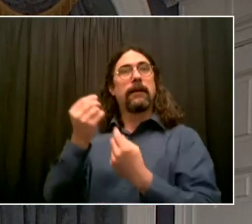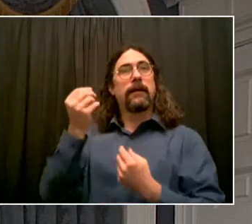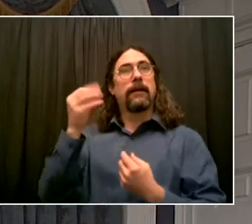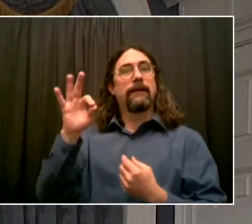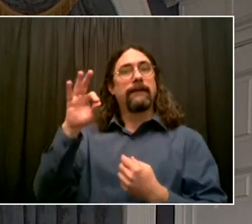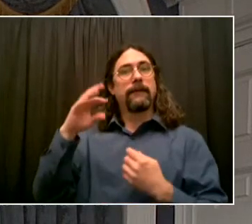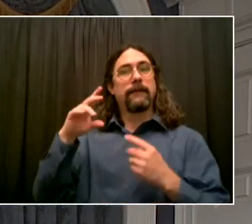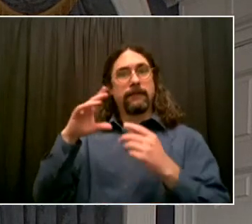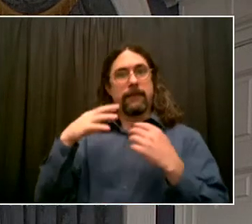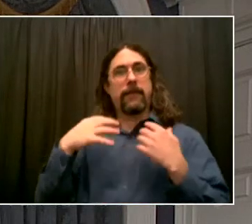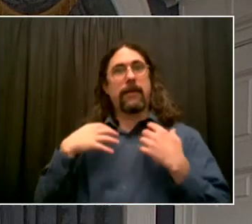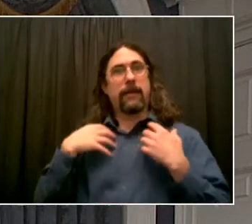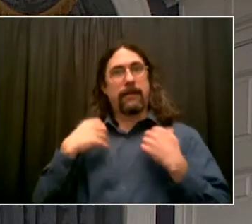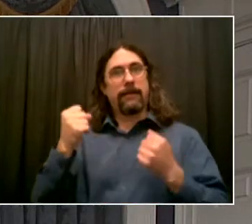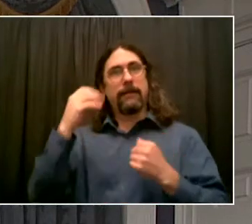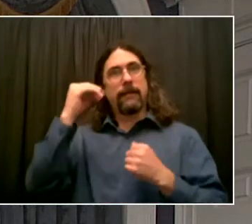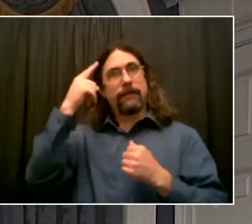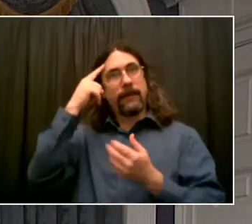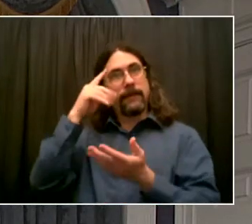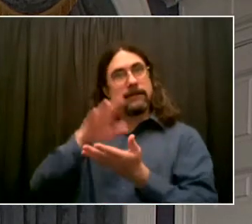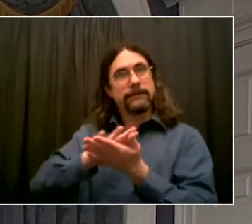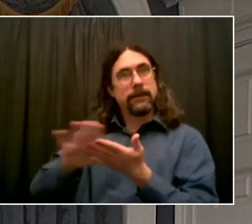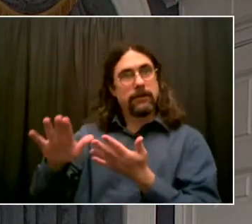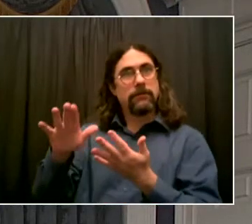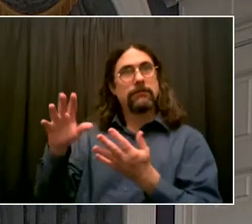David Rodriguez from Telemundo.